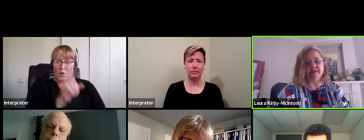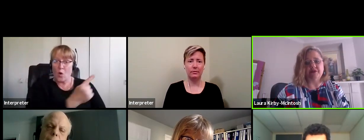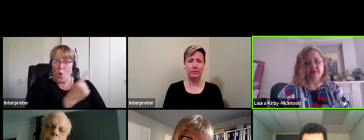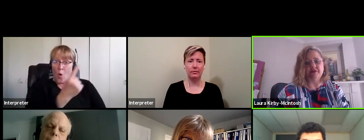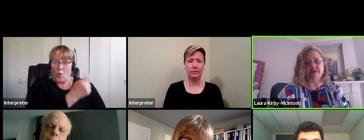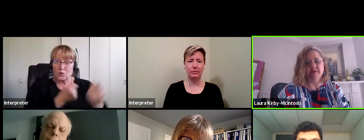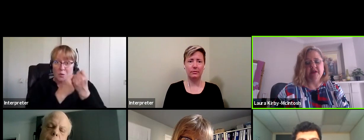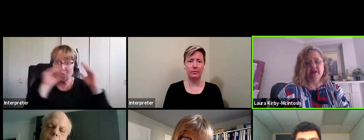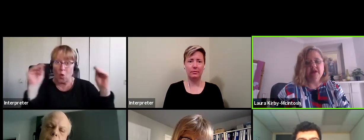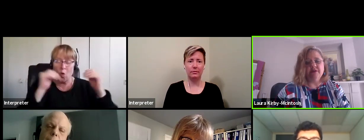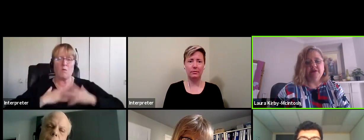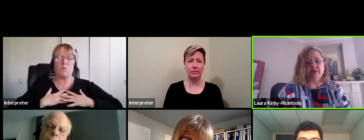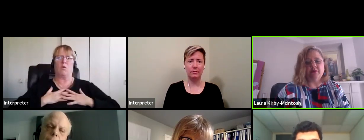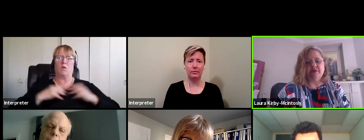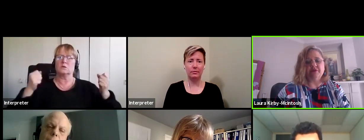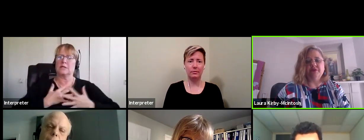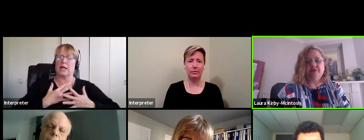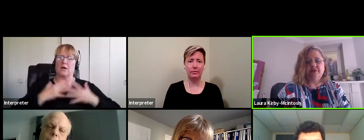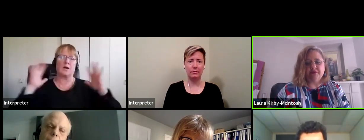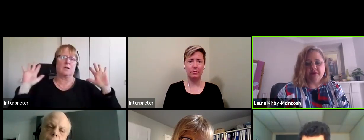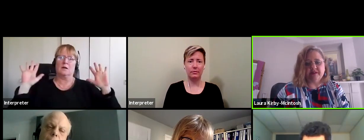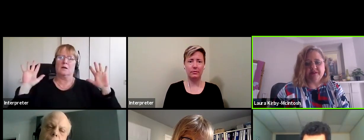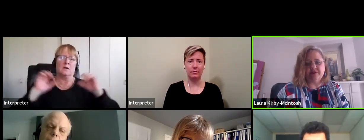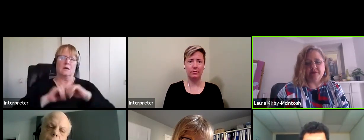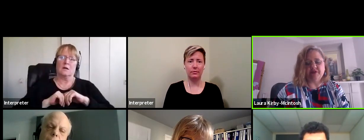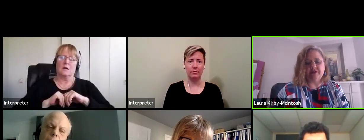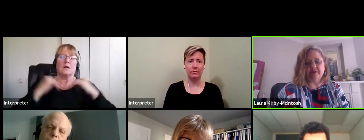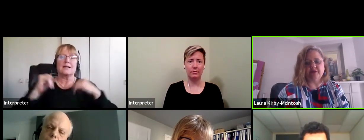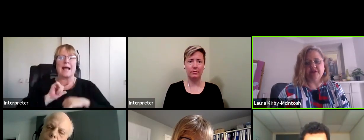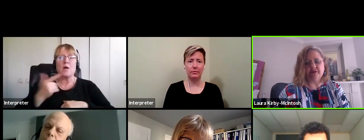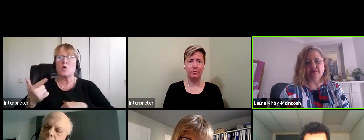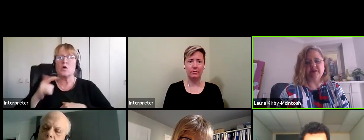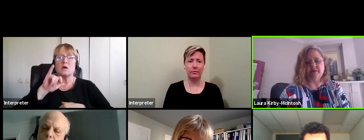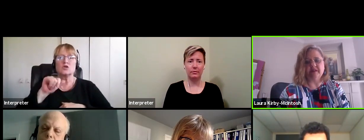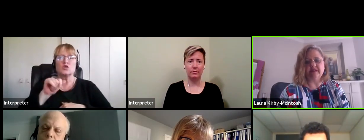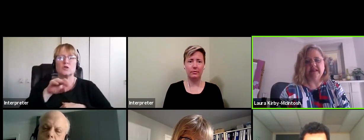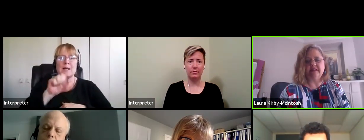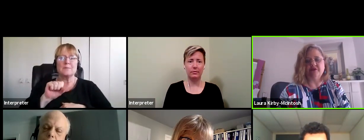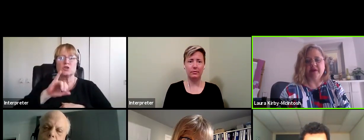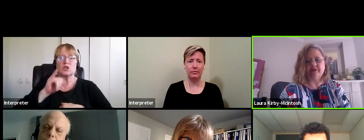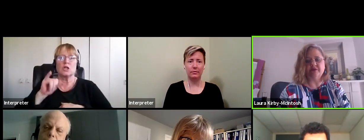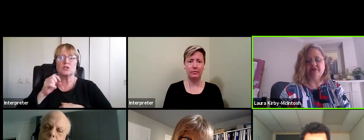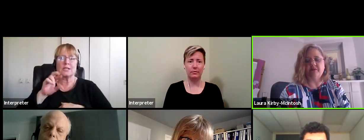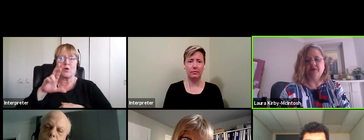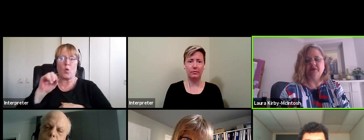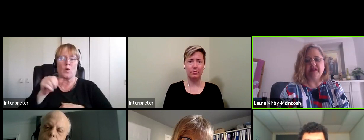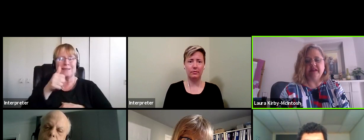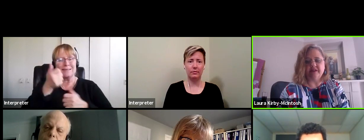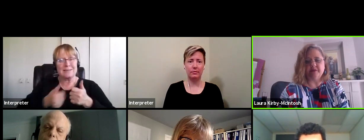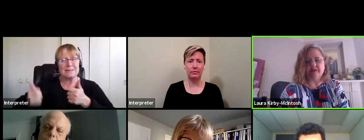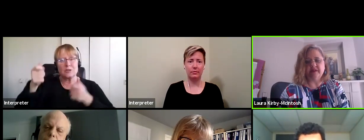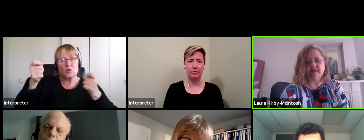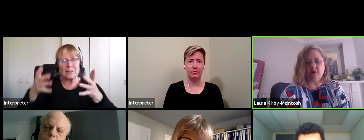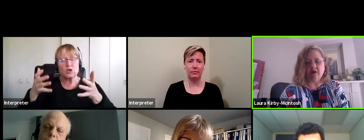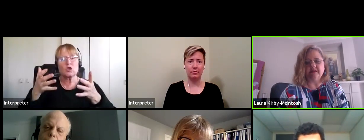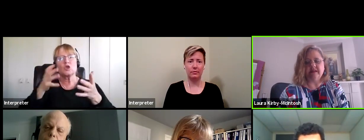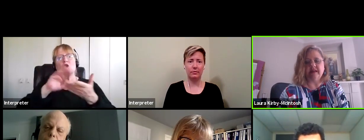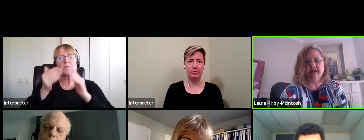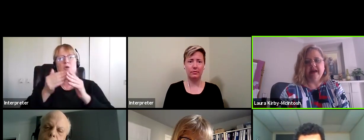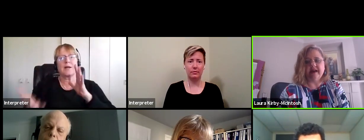scary situation. So we turn to James Gennaro to talk to us about this. He's the Director of Community Engagement